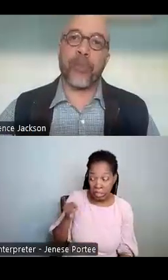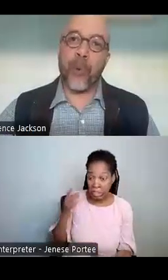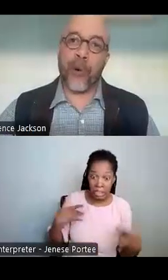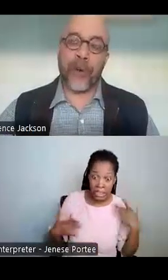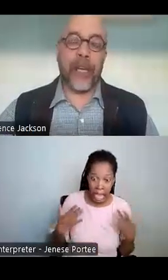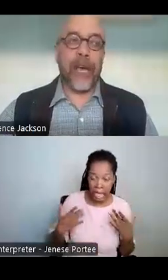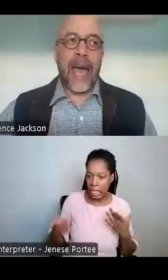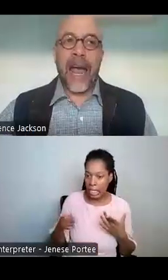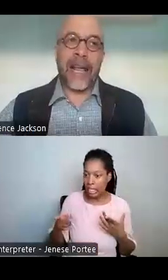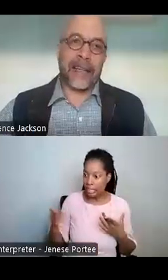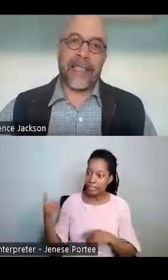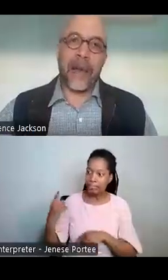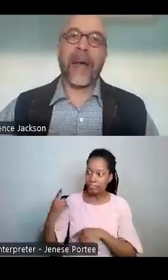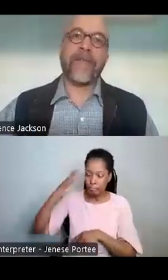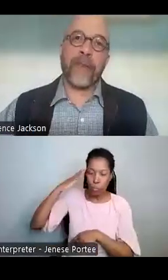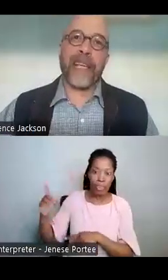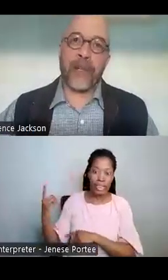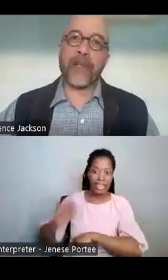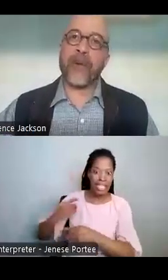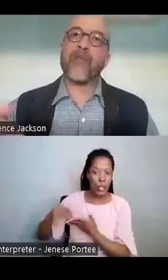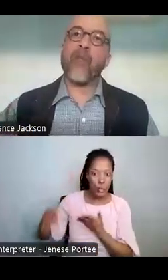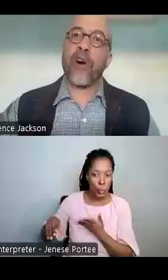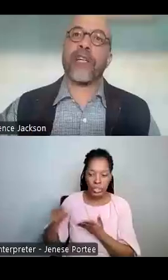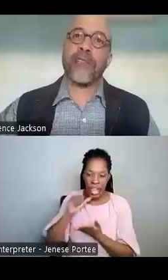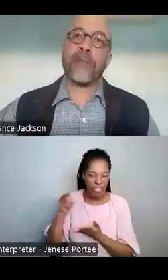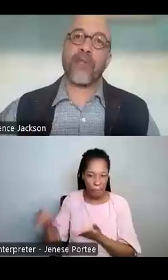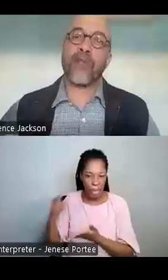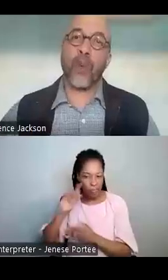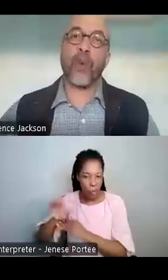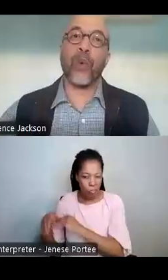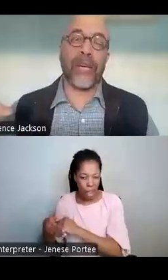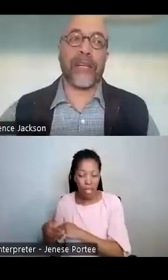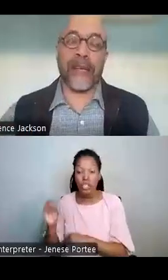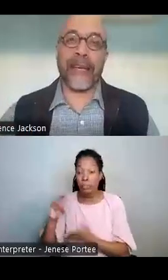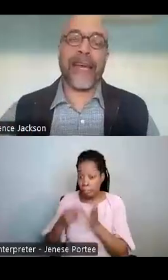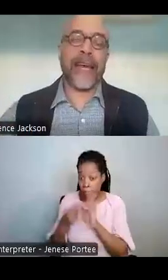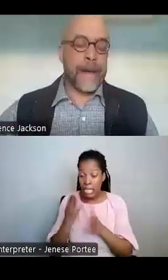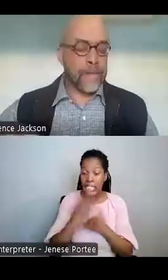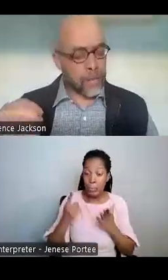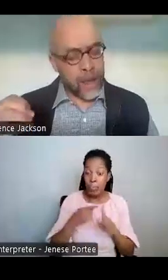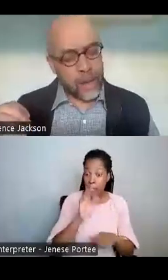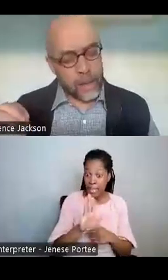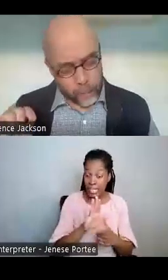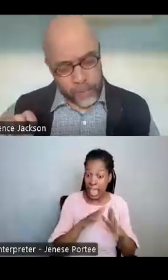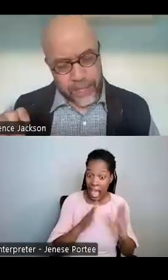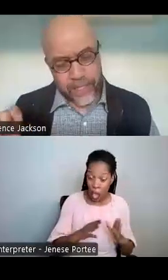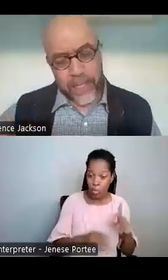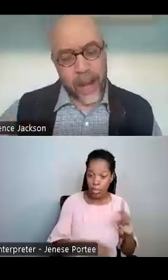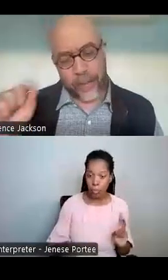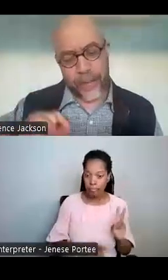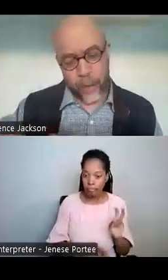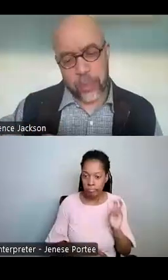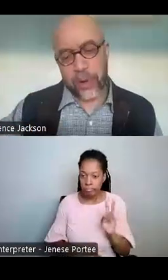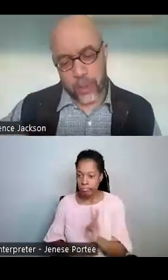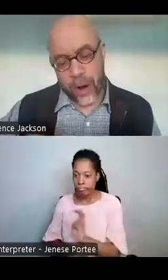them to board. And somebody from his household is walking them to school day to day. This